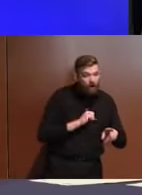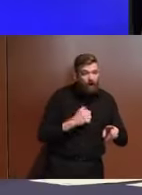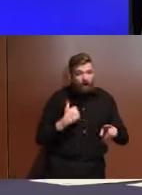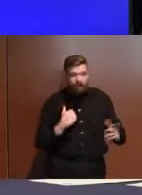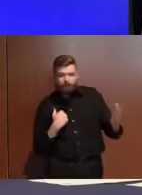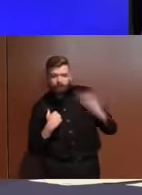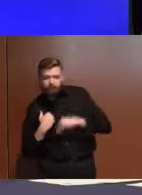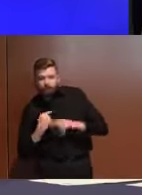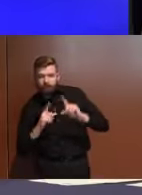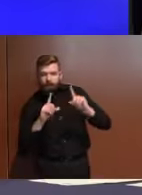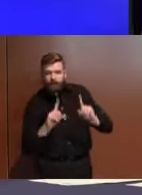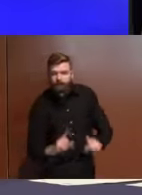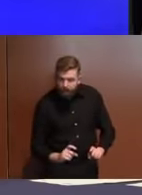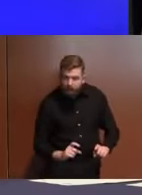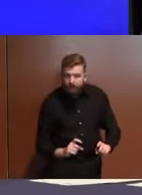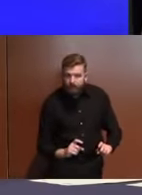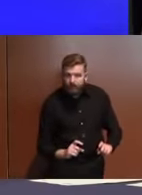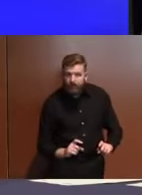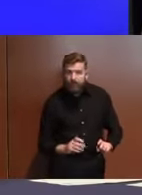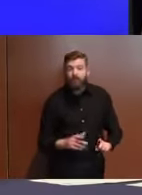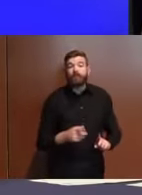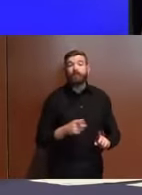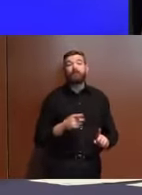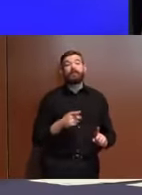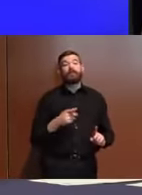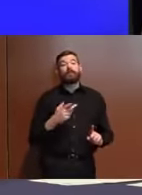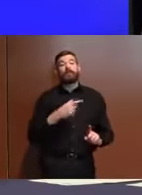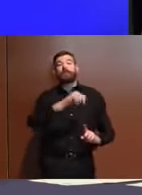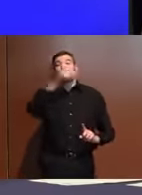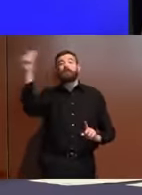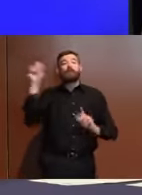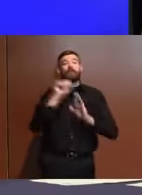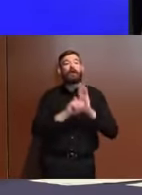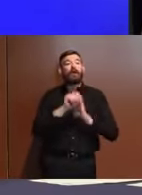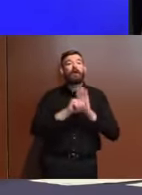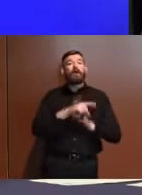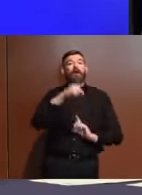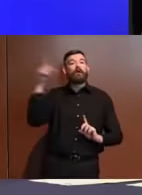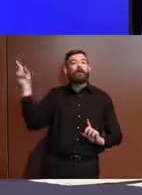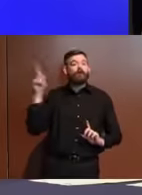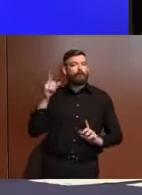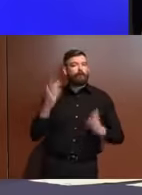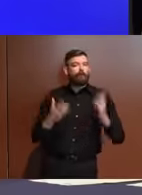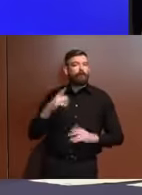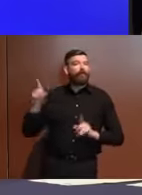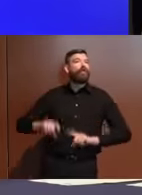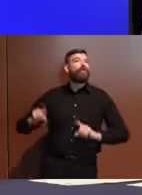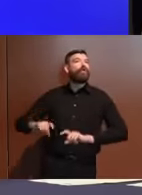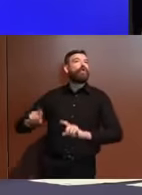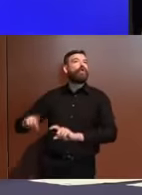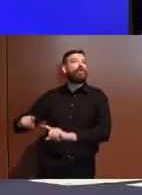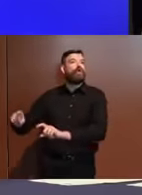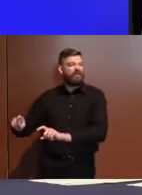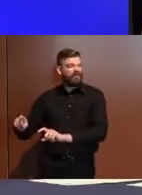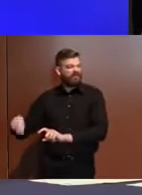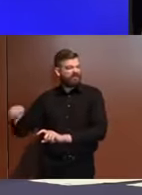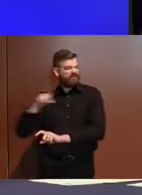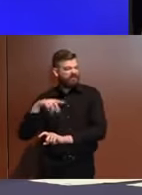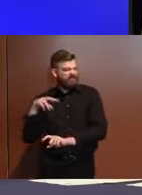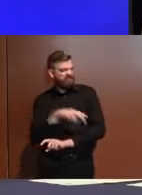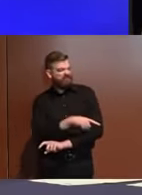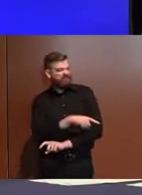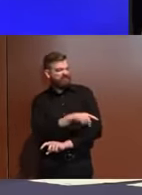up against anybody's, but this notion that per capita, let's get everyone tested in the so-called worried well, I guess